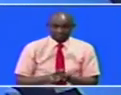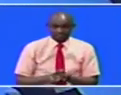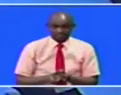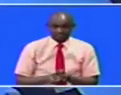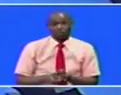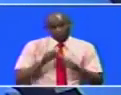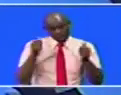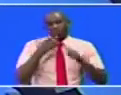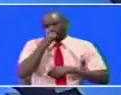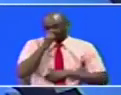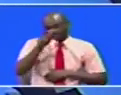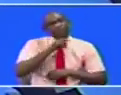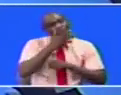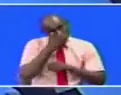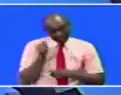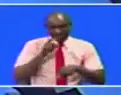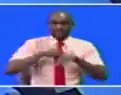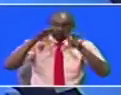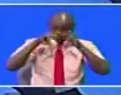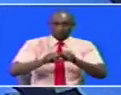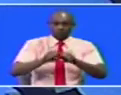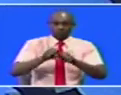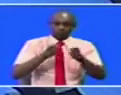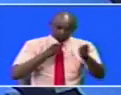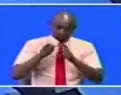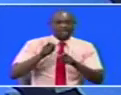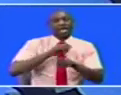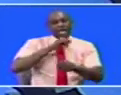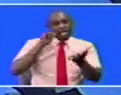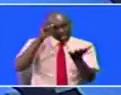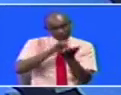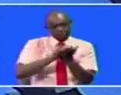Well, we do wish him all the best as he takes charge at the airport's authority. And that-